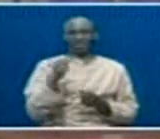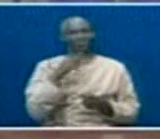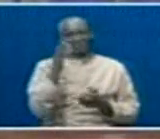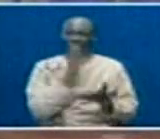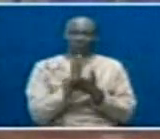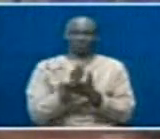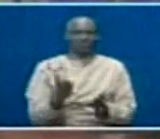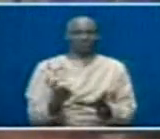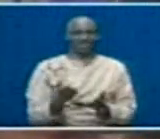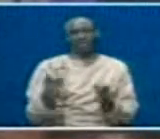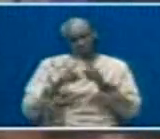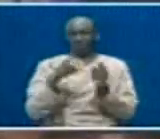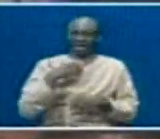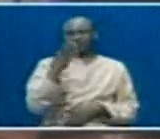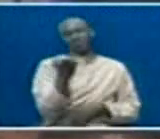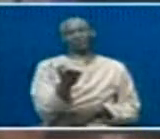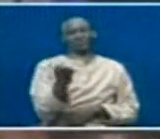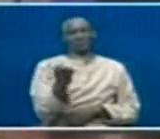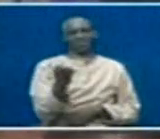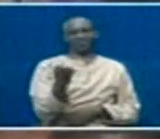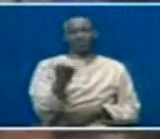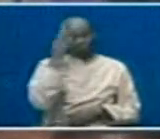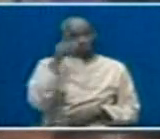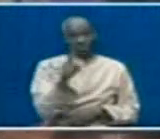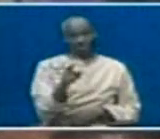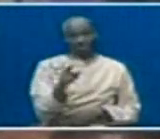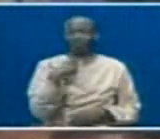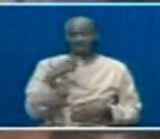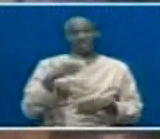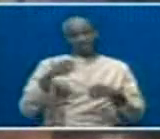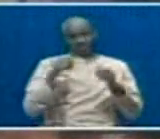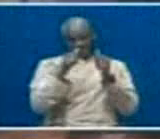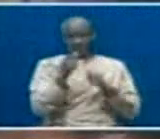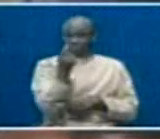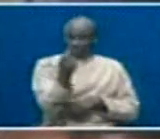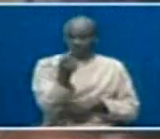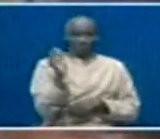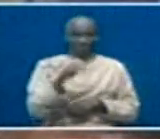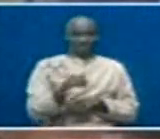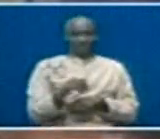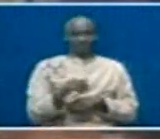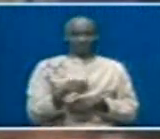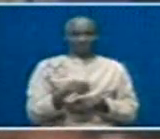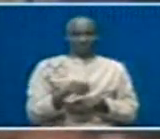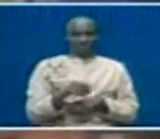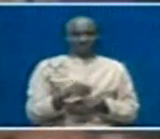bro. You don't know this, man. No. You don't know this. We're going to take a commercial break. Good. We'll come back.